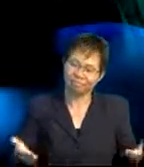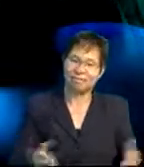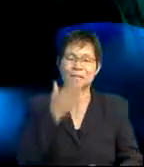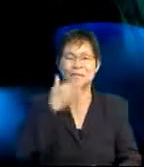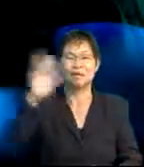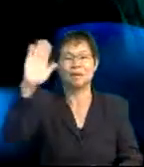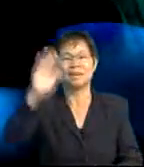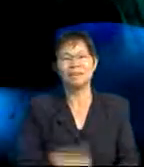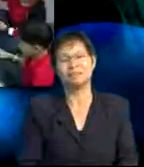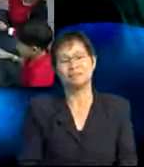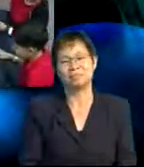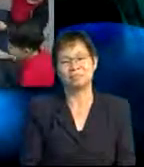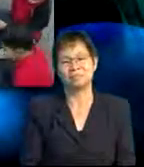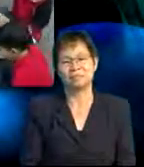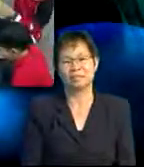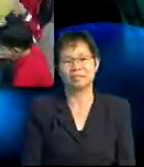Bye.